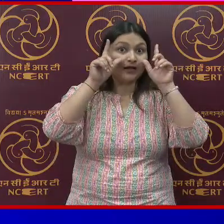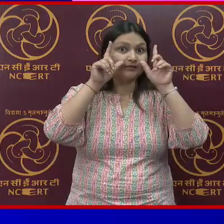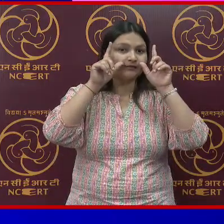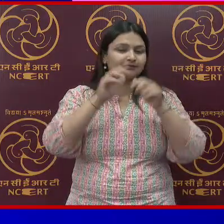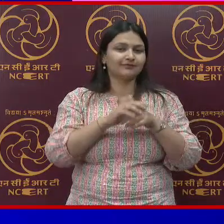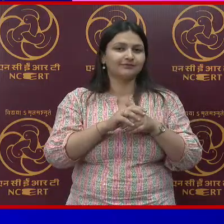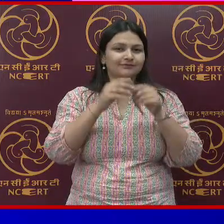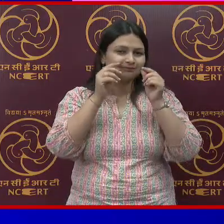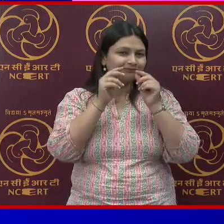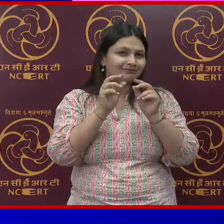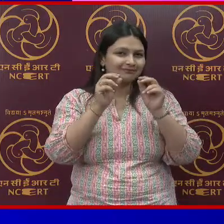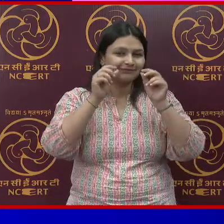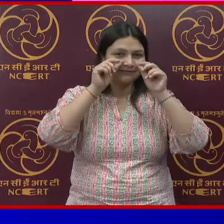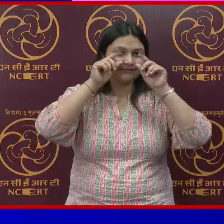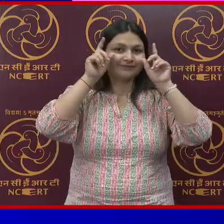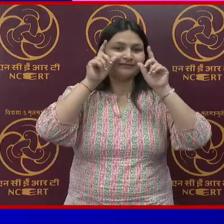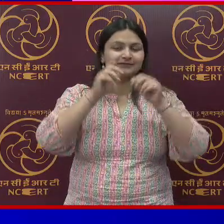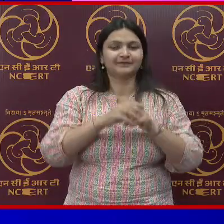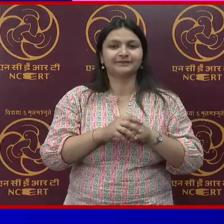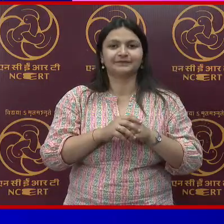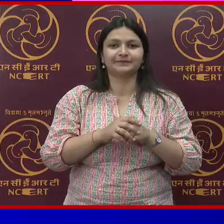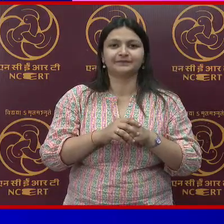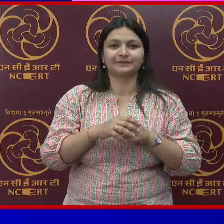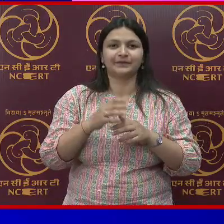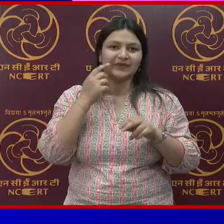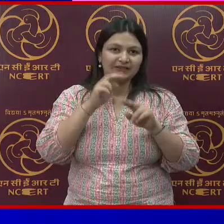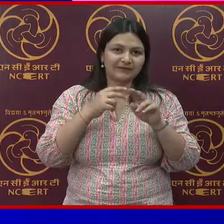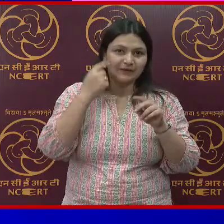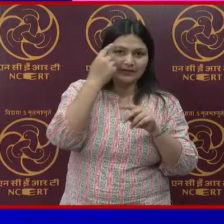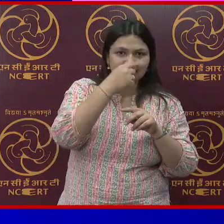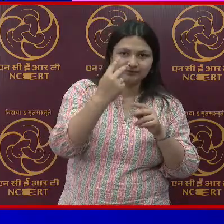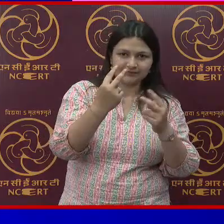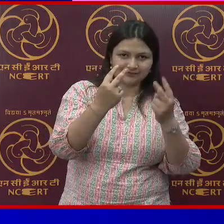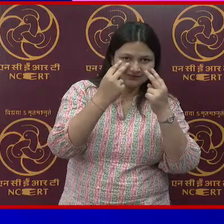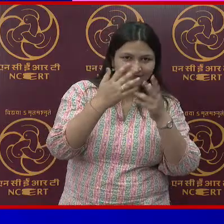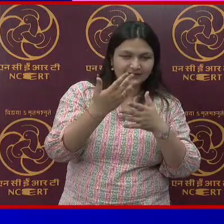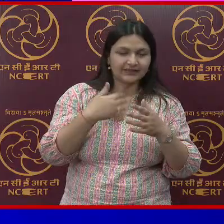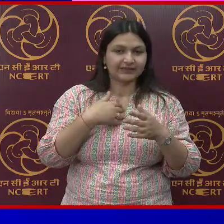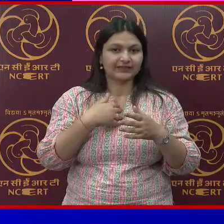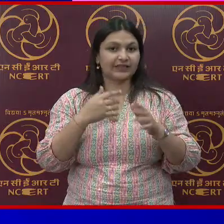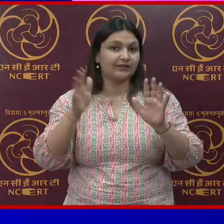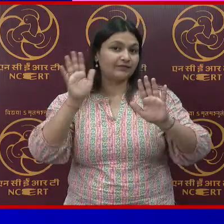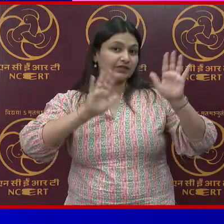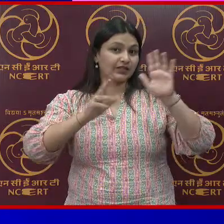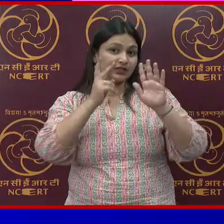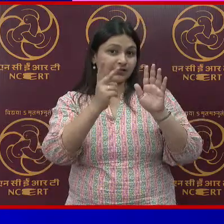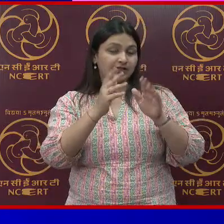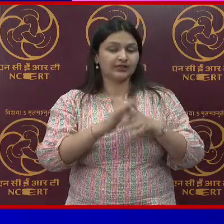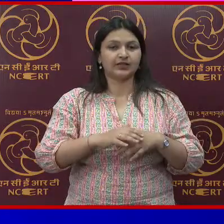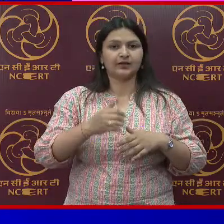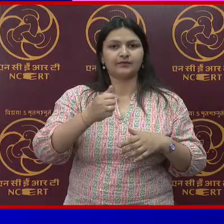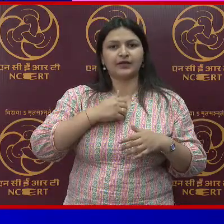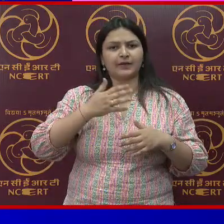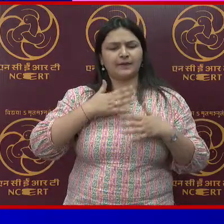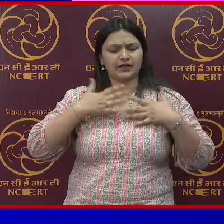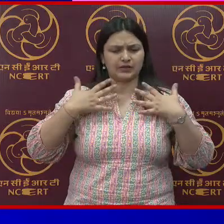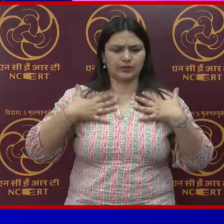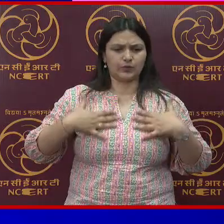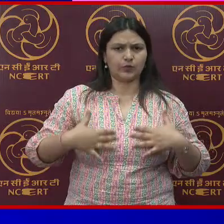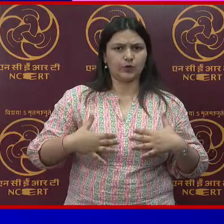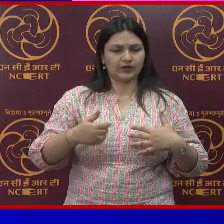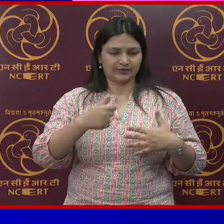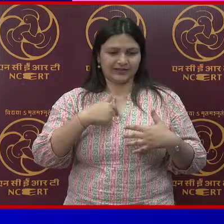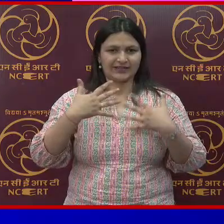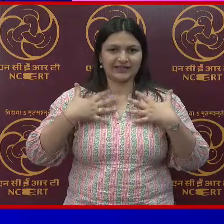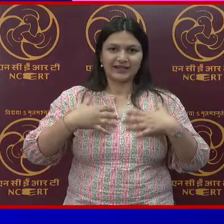this so that children they can understand which part is being talked about, what are the gestures related to it. I have a little body that belongs